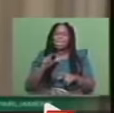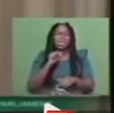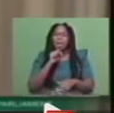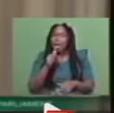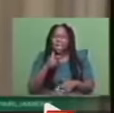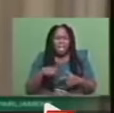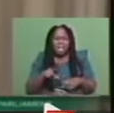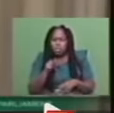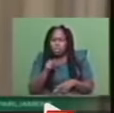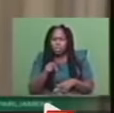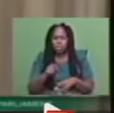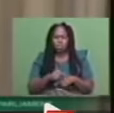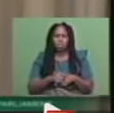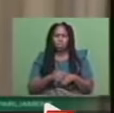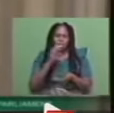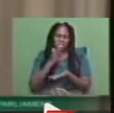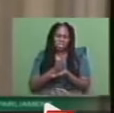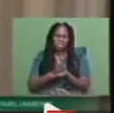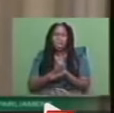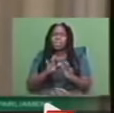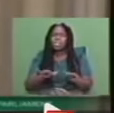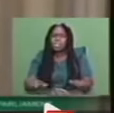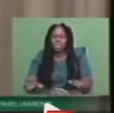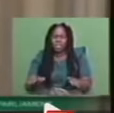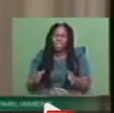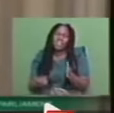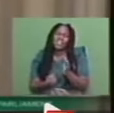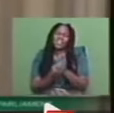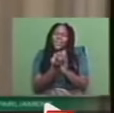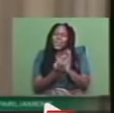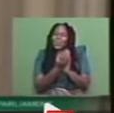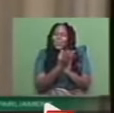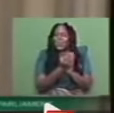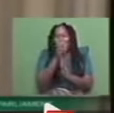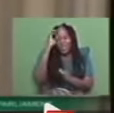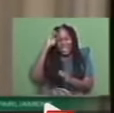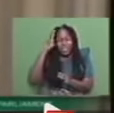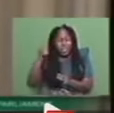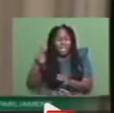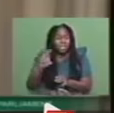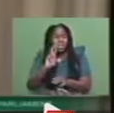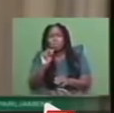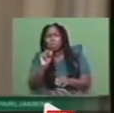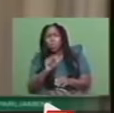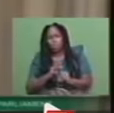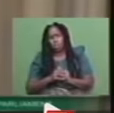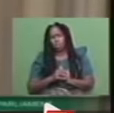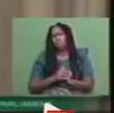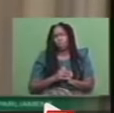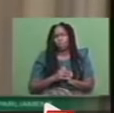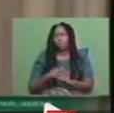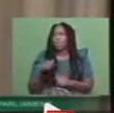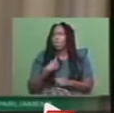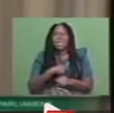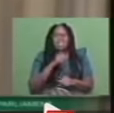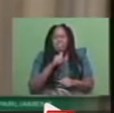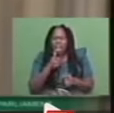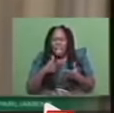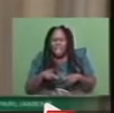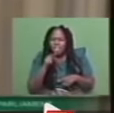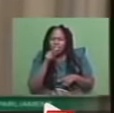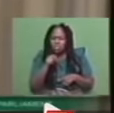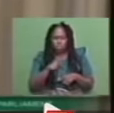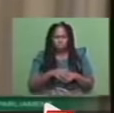days. We will not allow you to derail our democracy, as you have done. I tell all citizens, we will not,